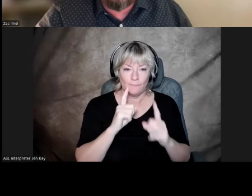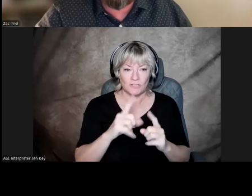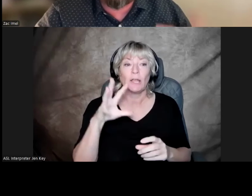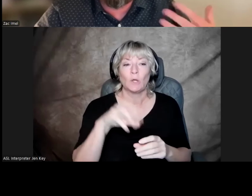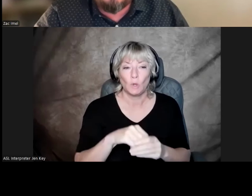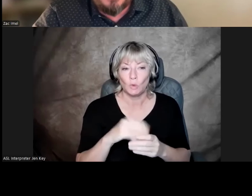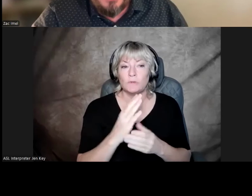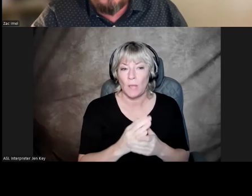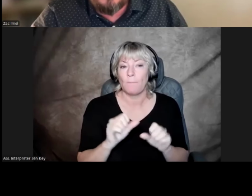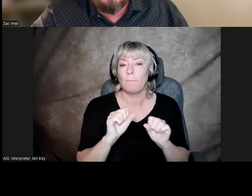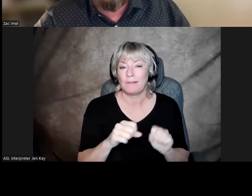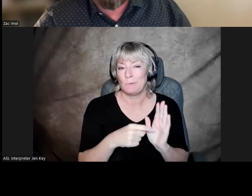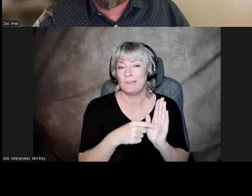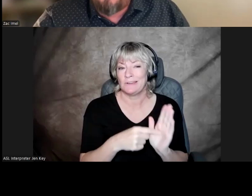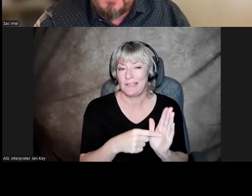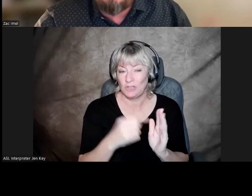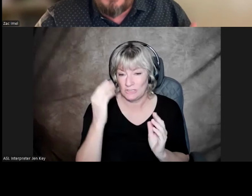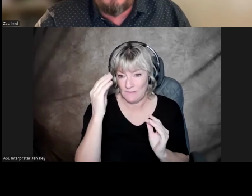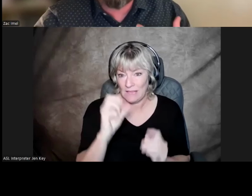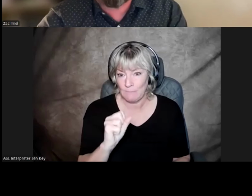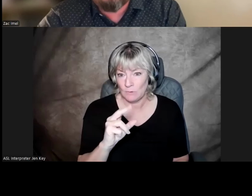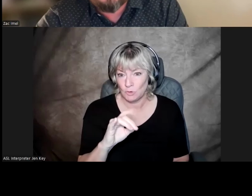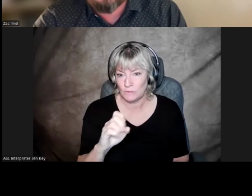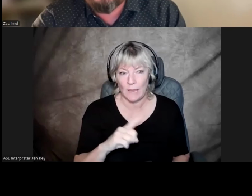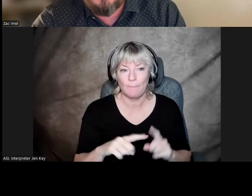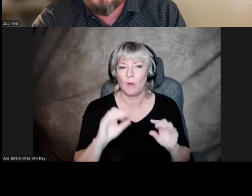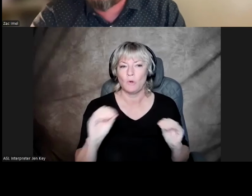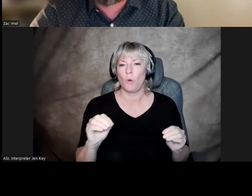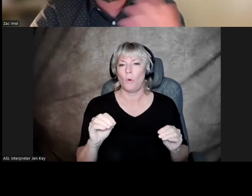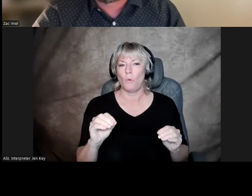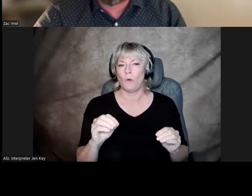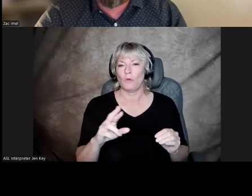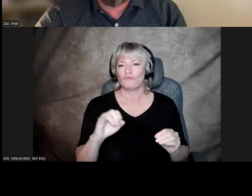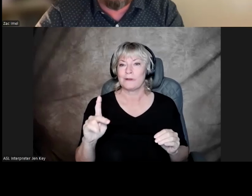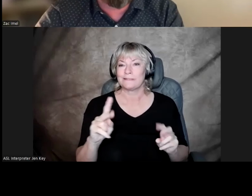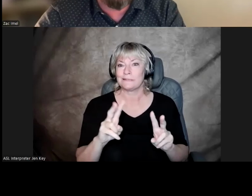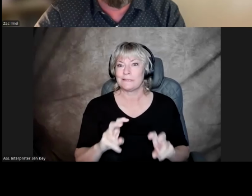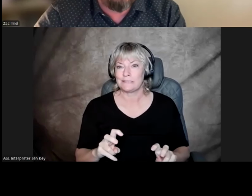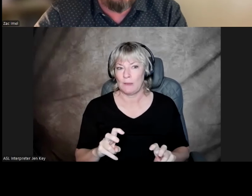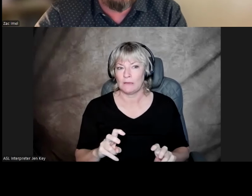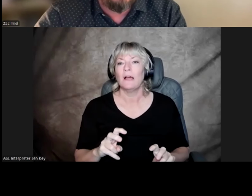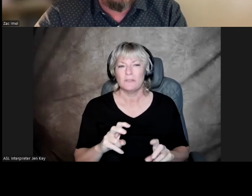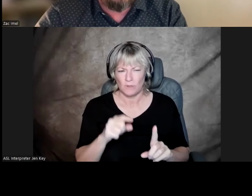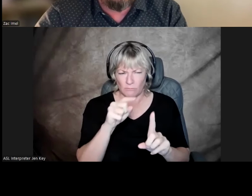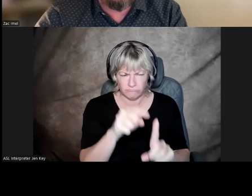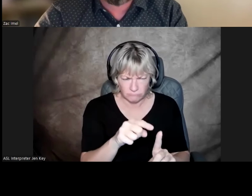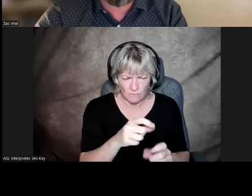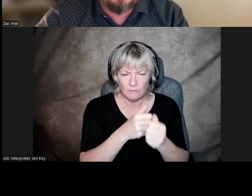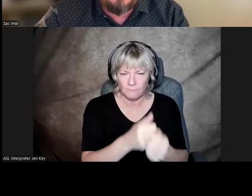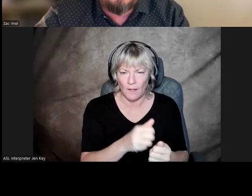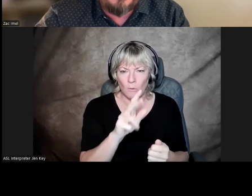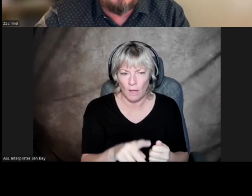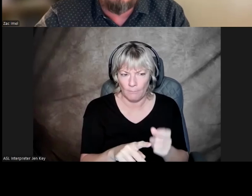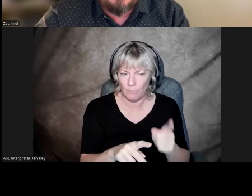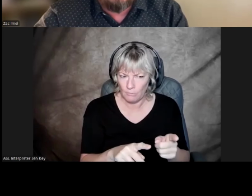possible indications of suicidality, but there was no evidence of a risk assessment in that call. And so might be one we'd want to follow up on in a